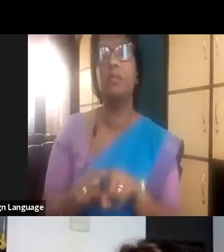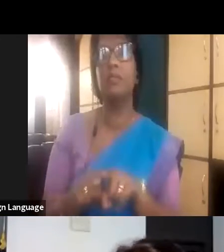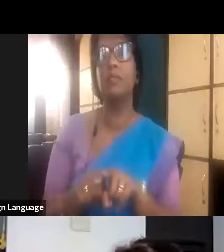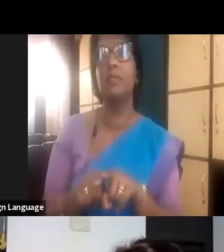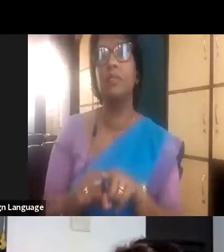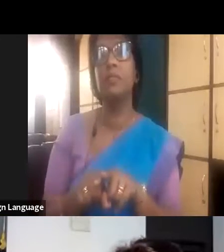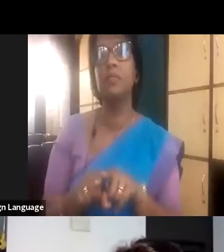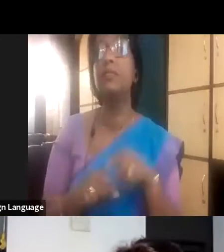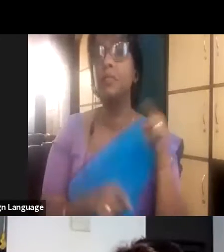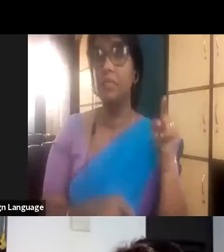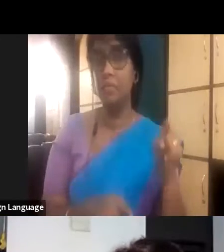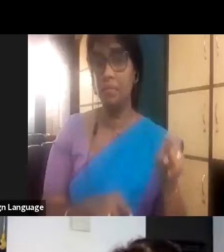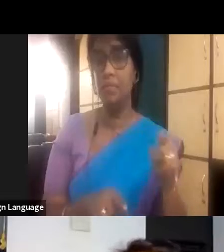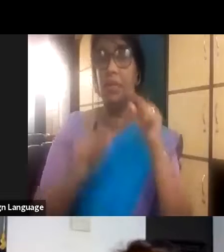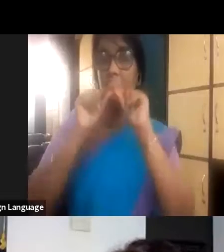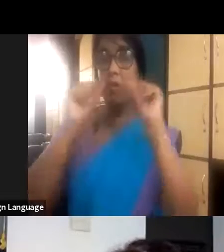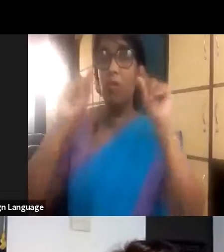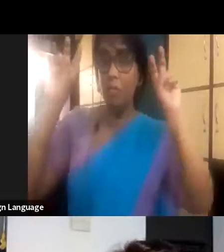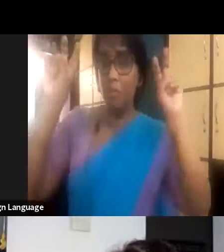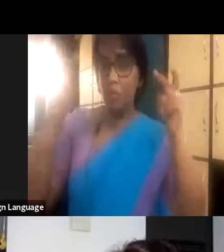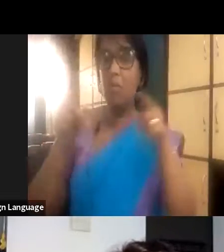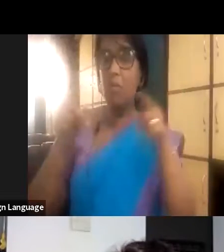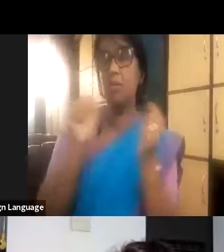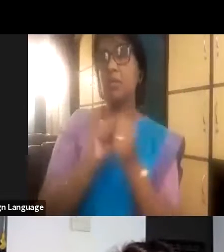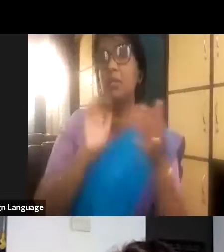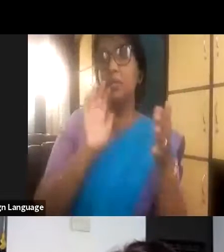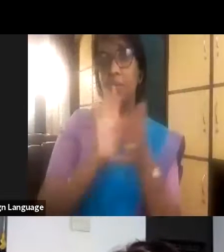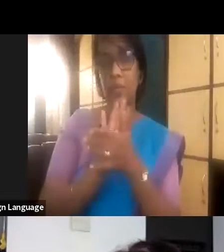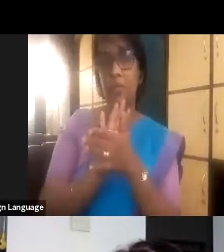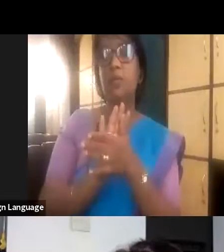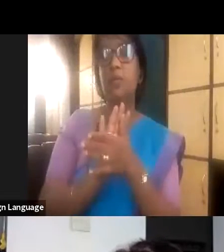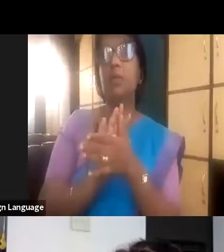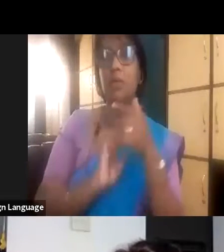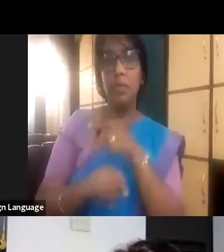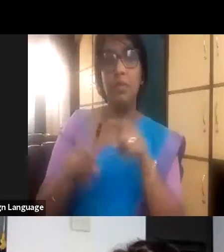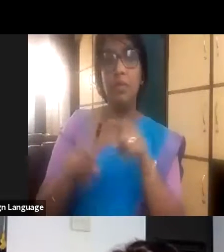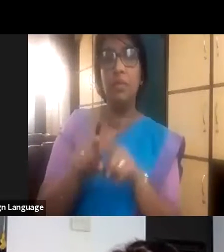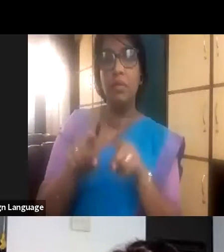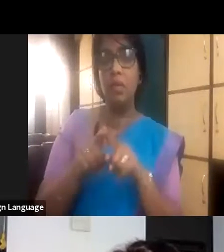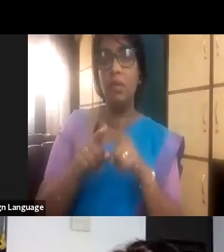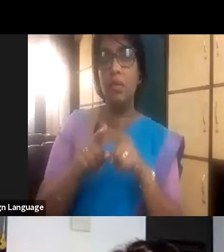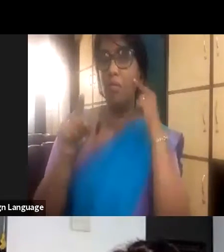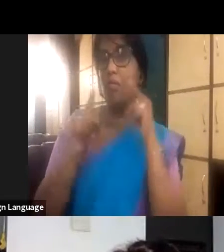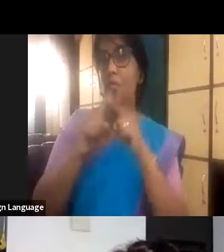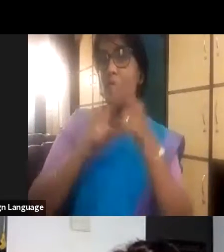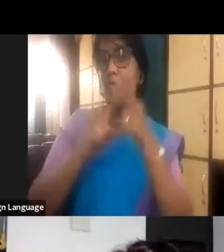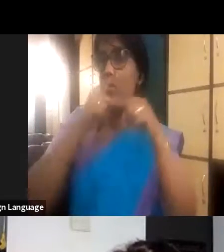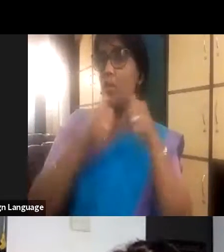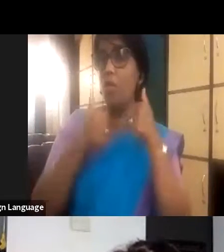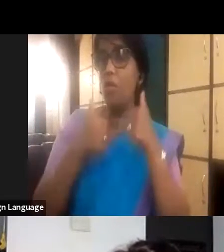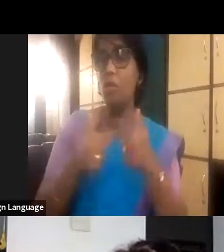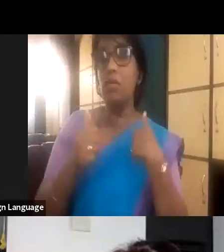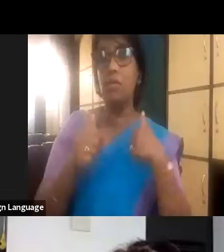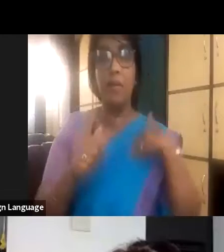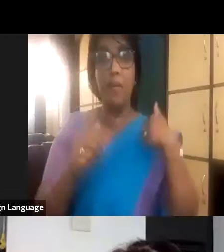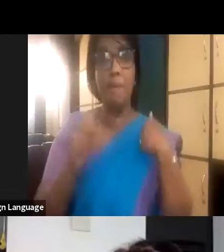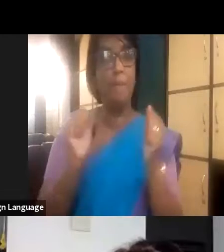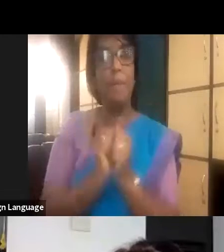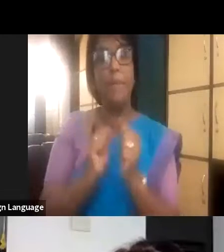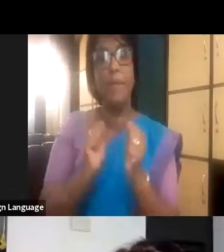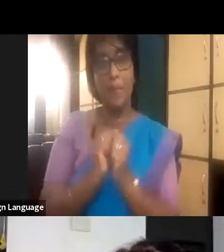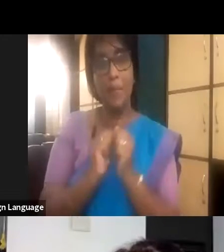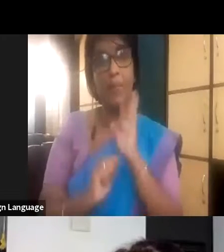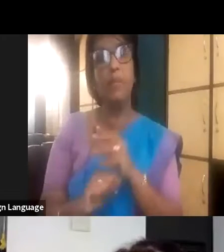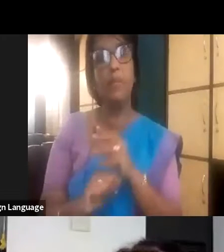check out Ellen MacArthur Foundation, which is a fantastic source for this concept of